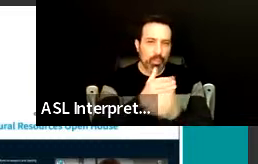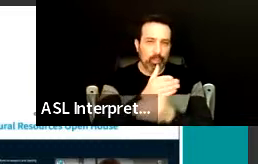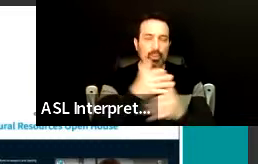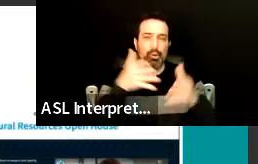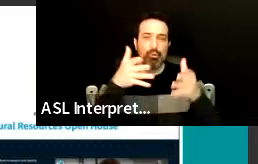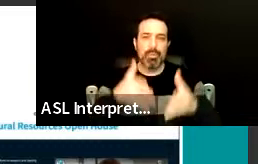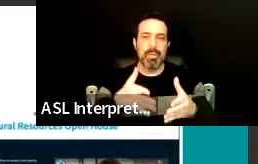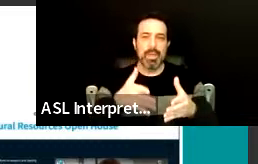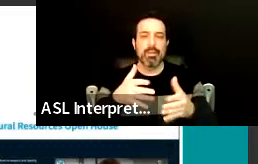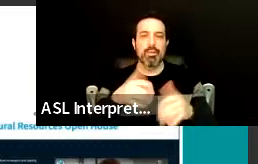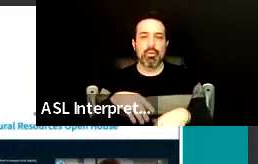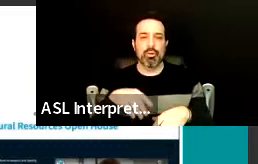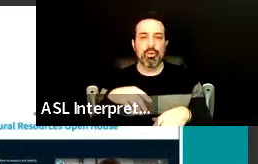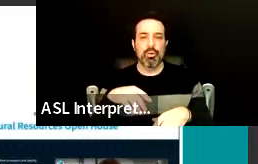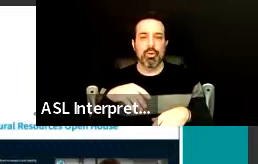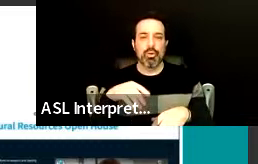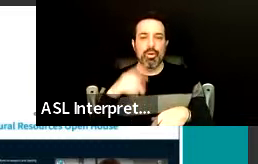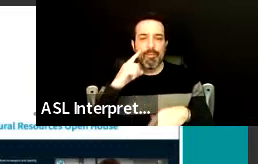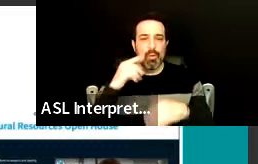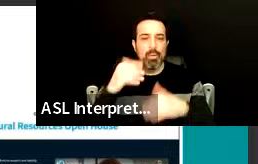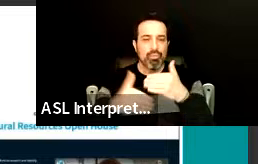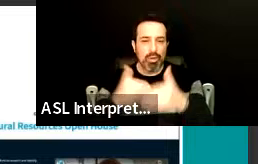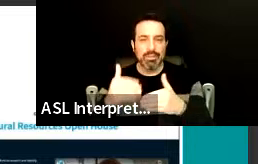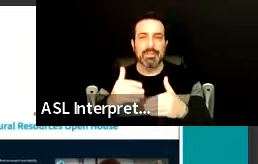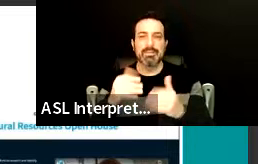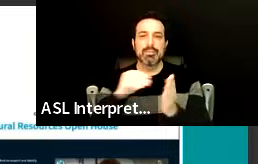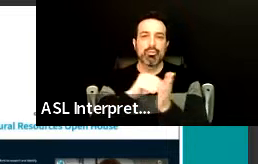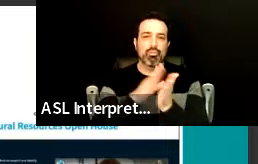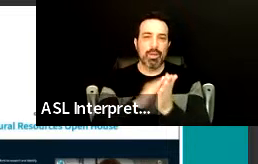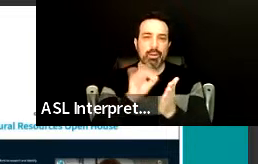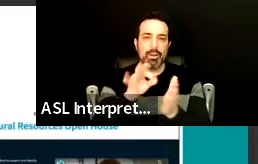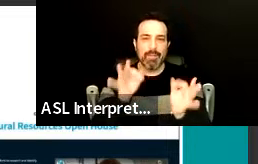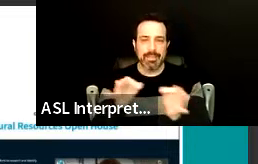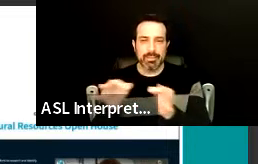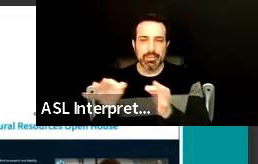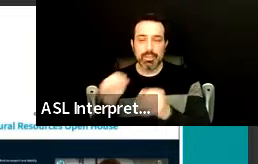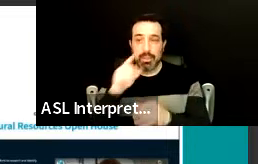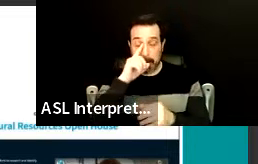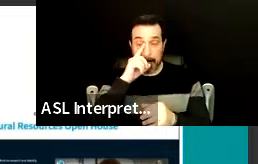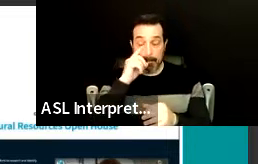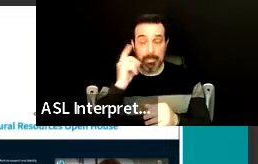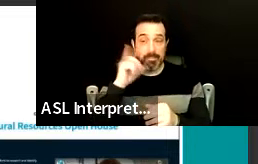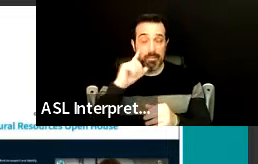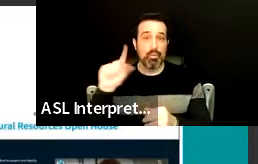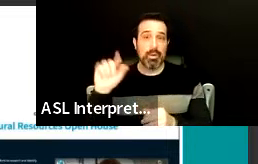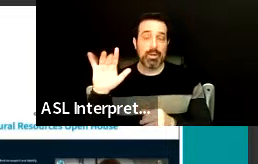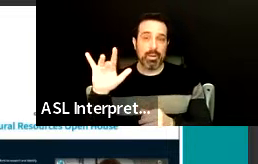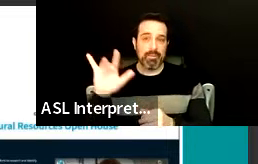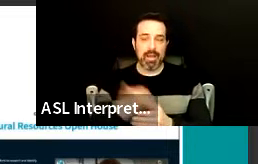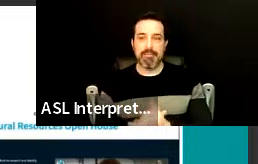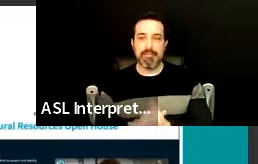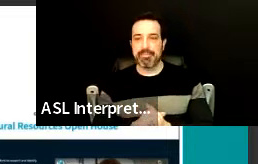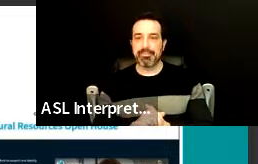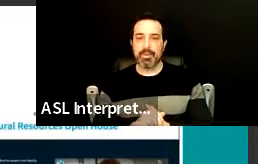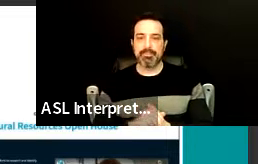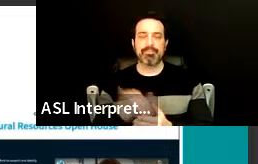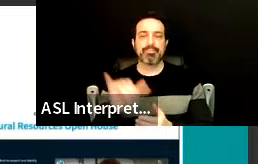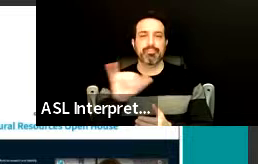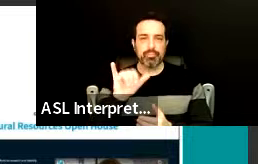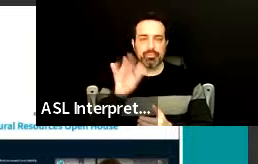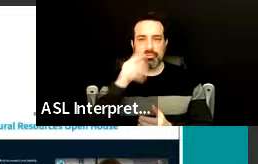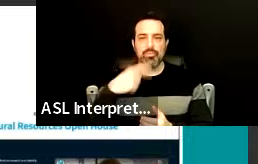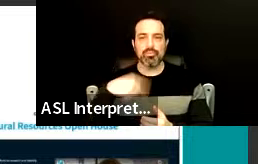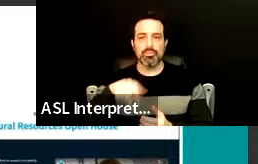of the NEPA process and getting a record of decision early in 2025. We also are going to